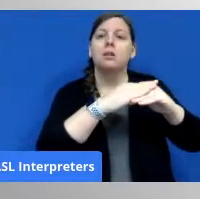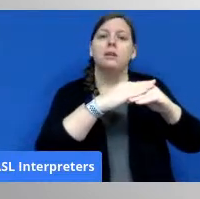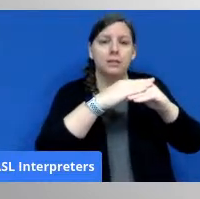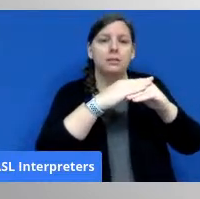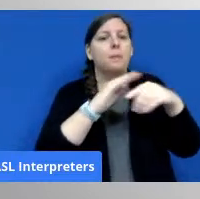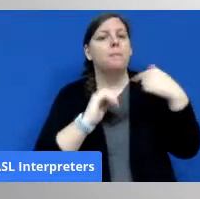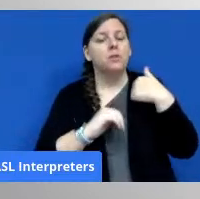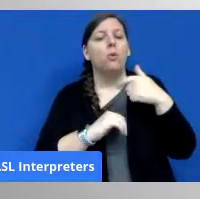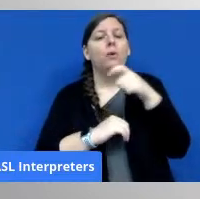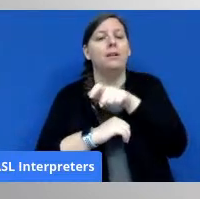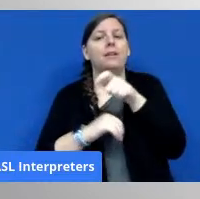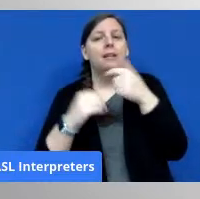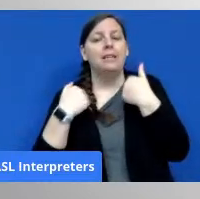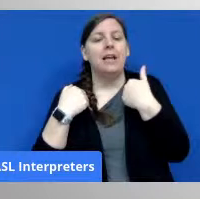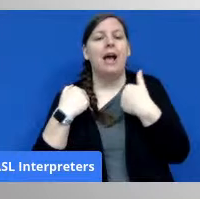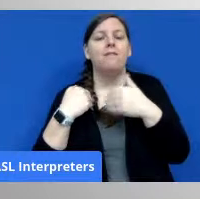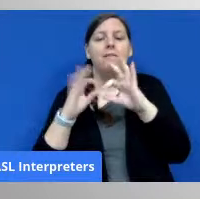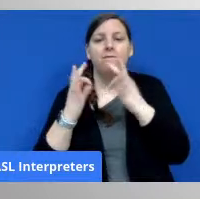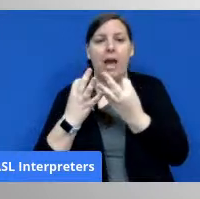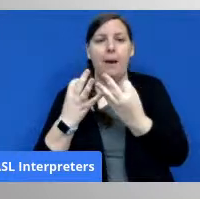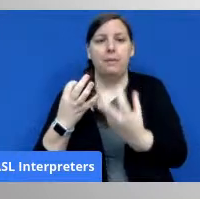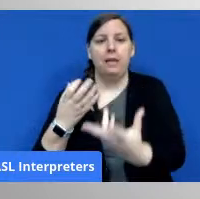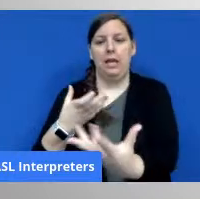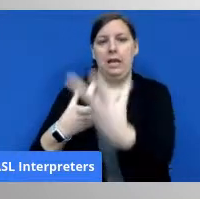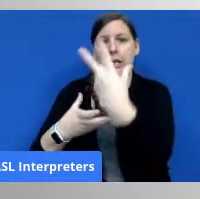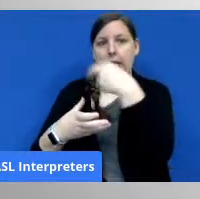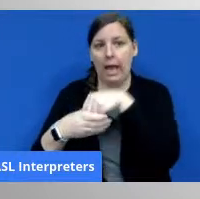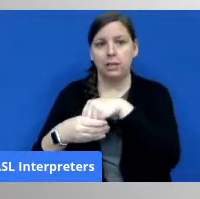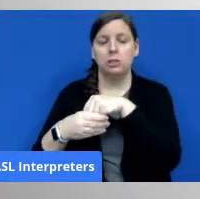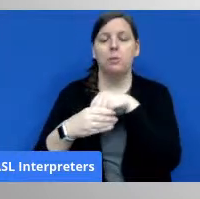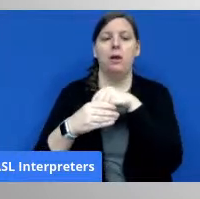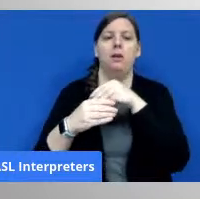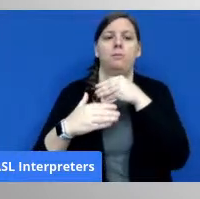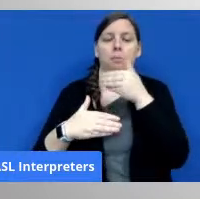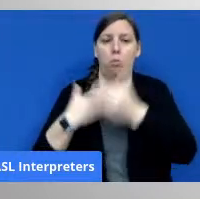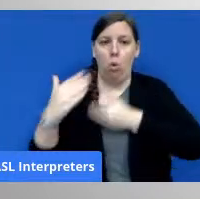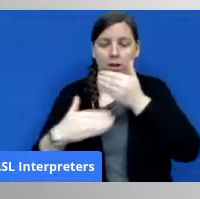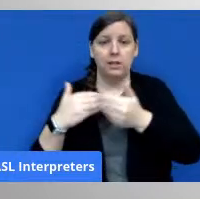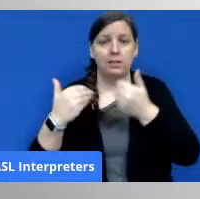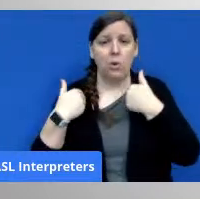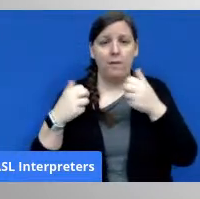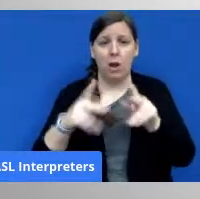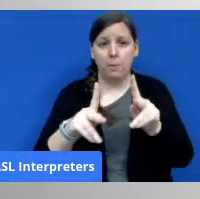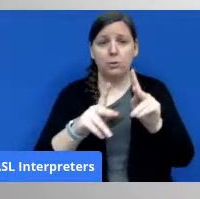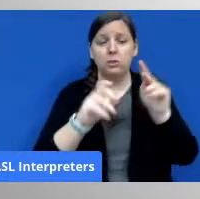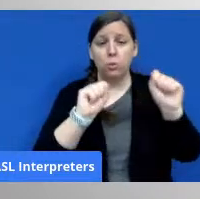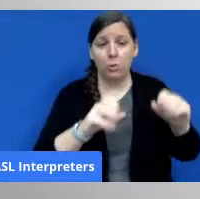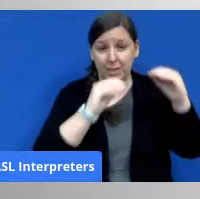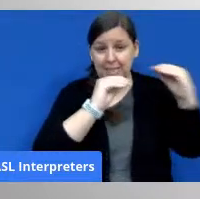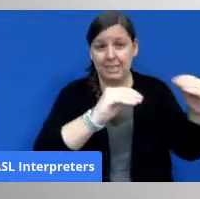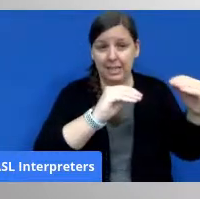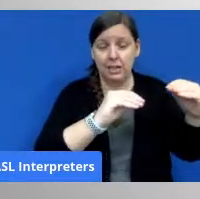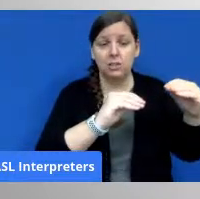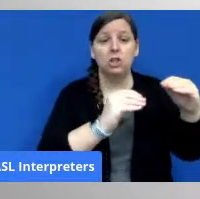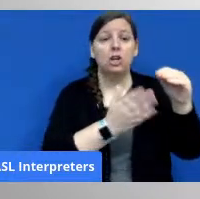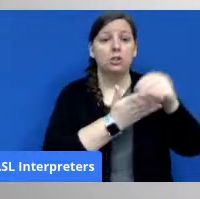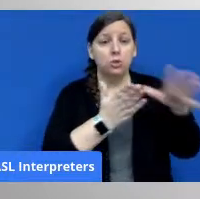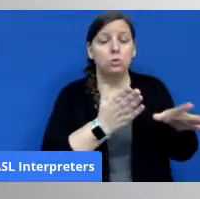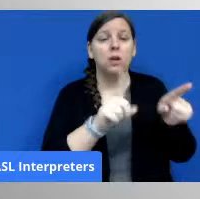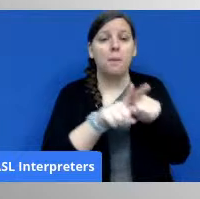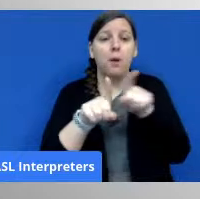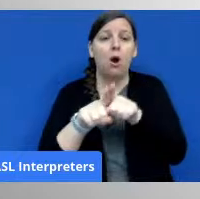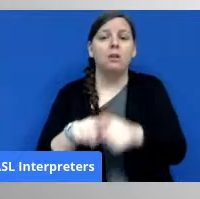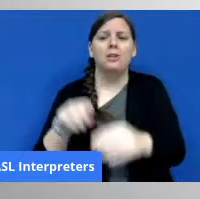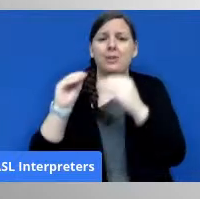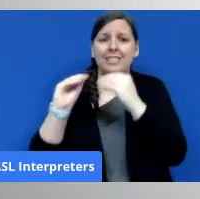family engagement process. And so having opportunities where we can teach our students, but also teach some of these